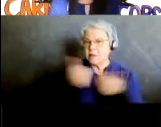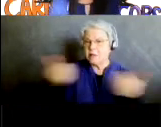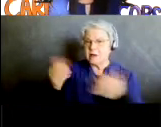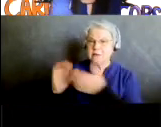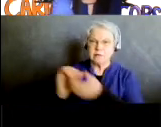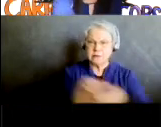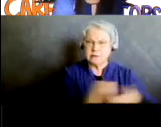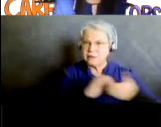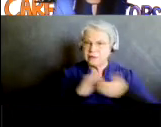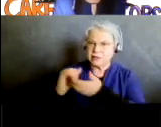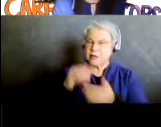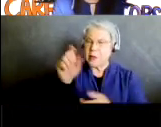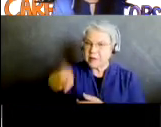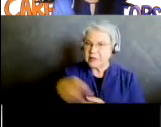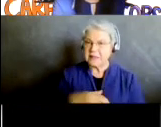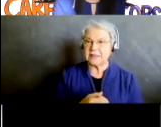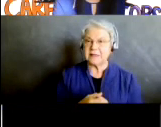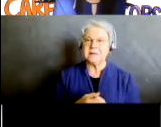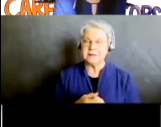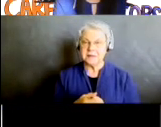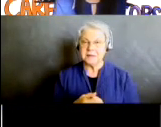much.